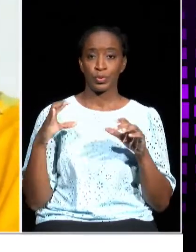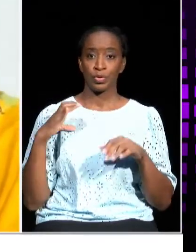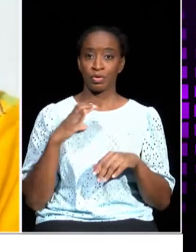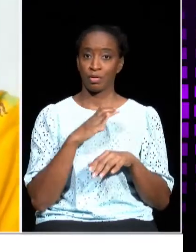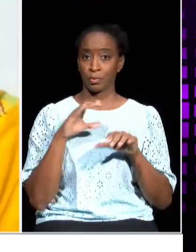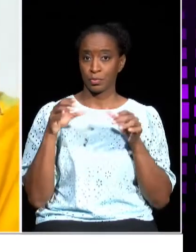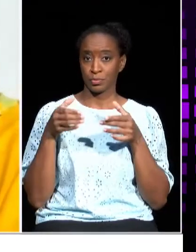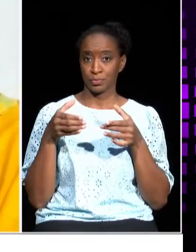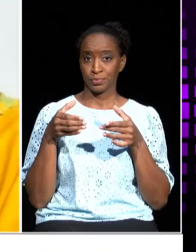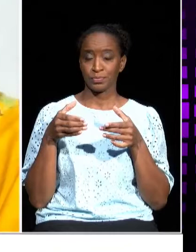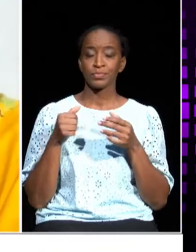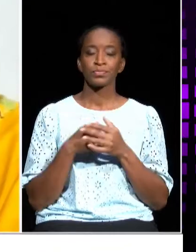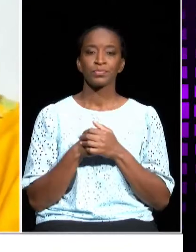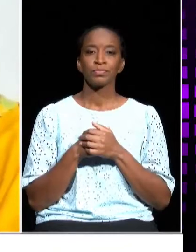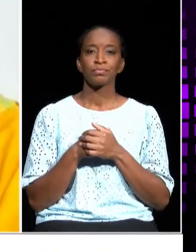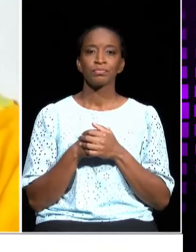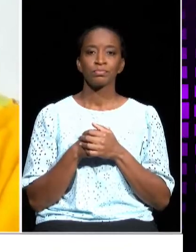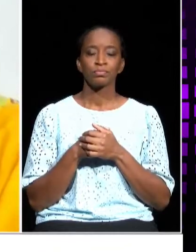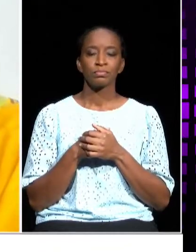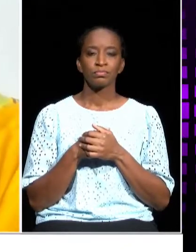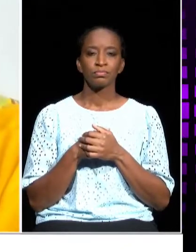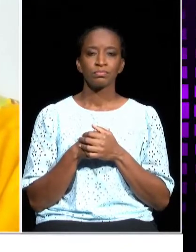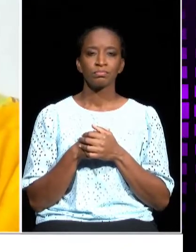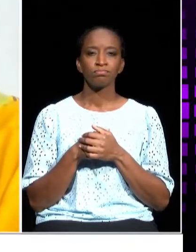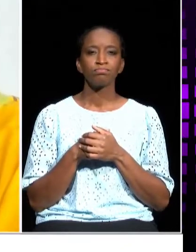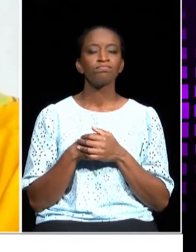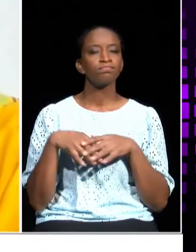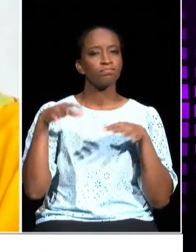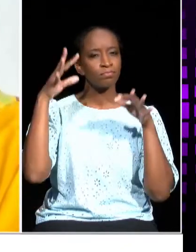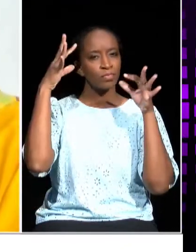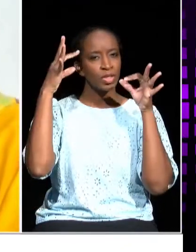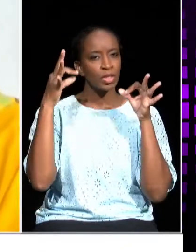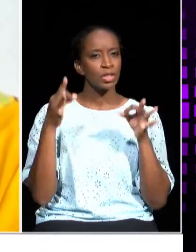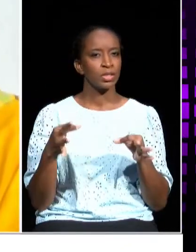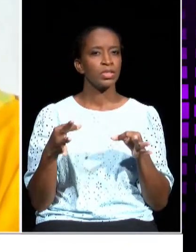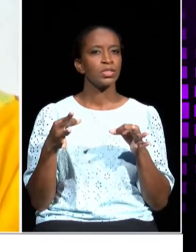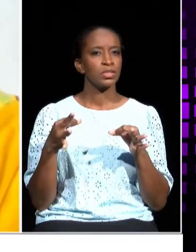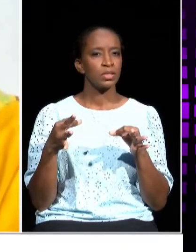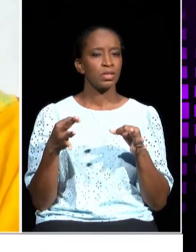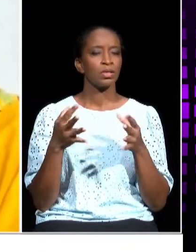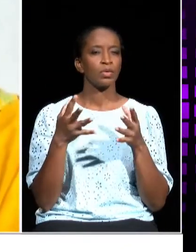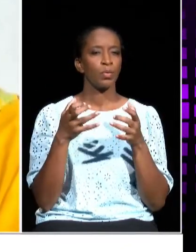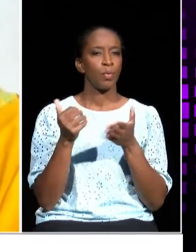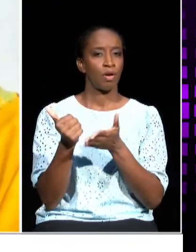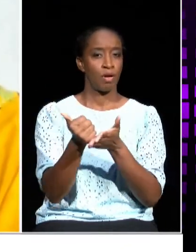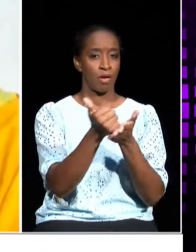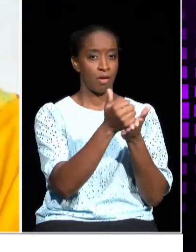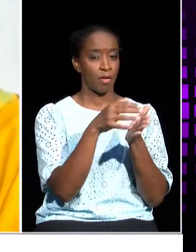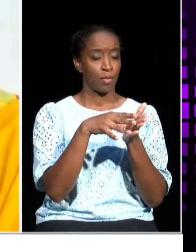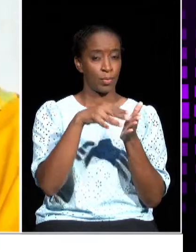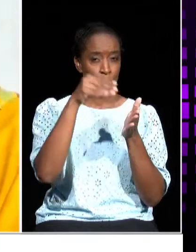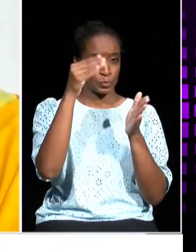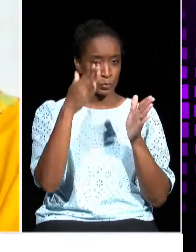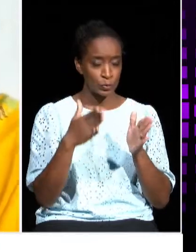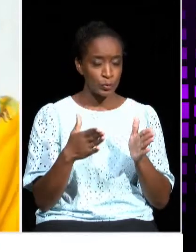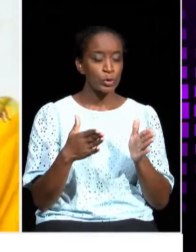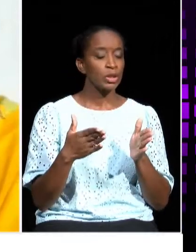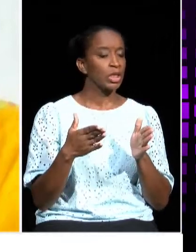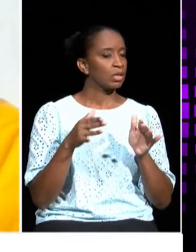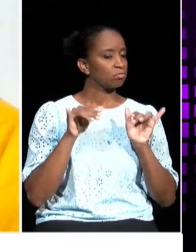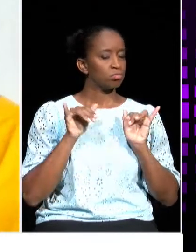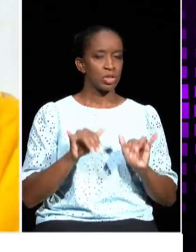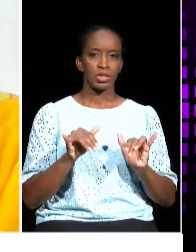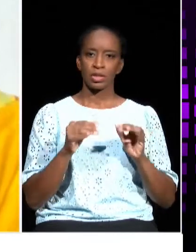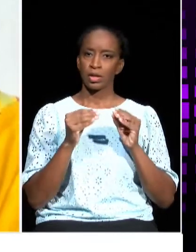that we must make students feel like if they can be developed on the online environment. And so one of